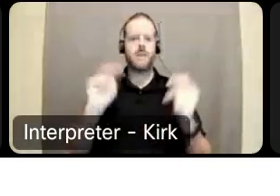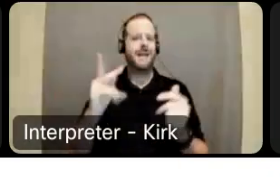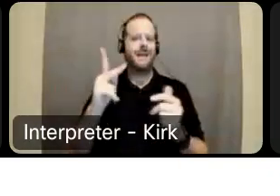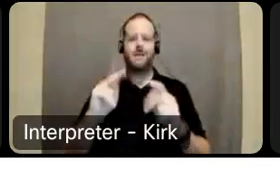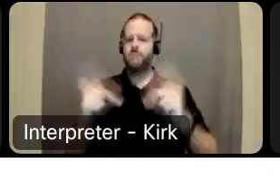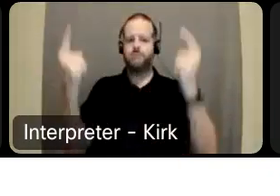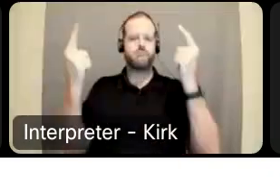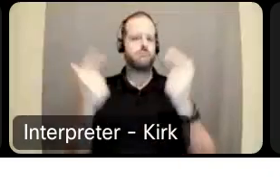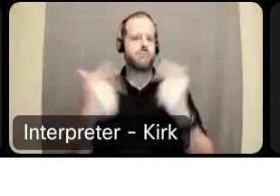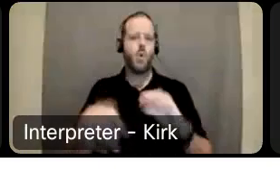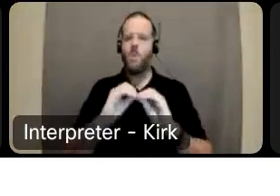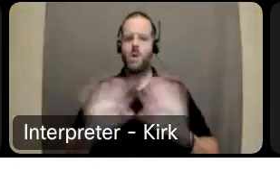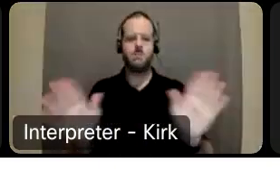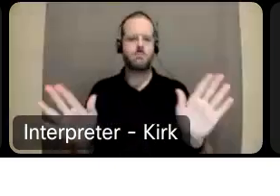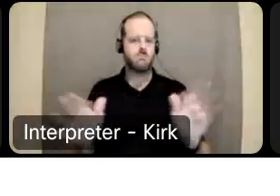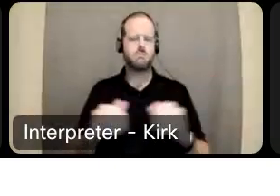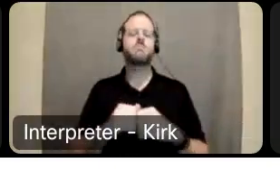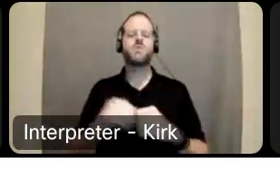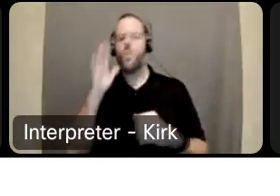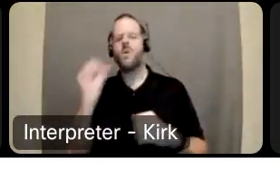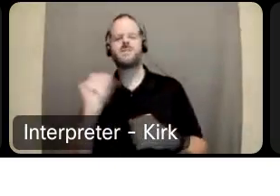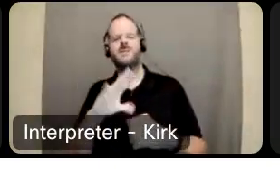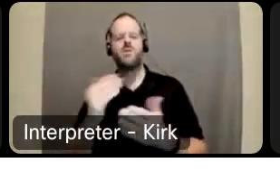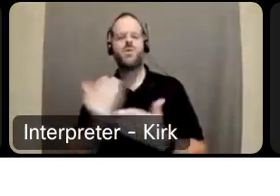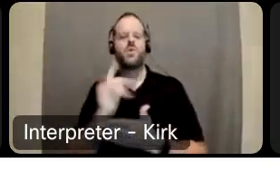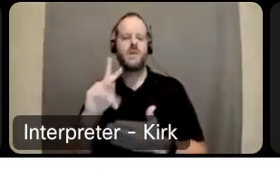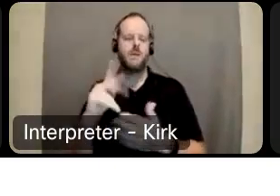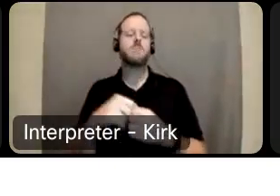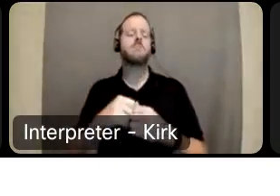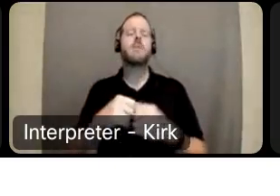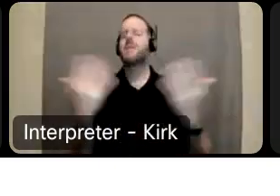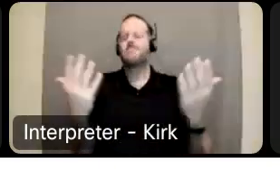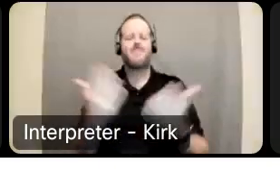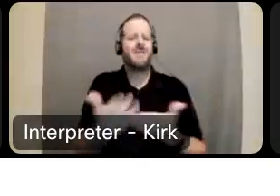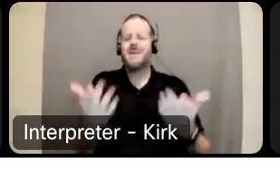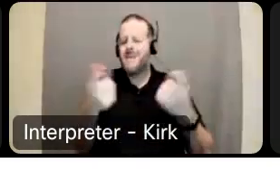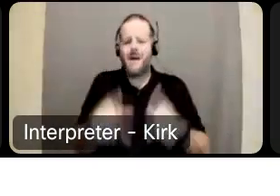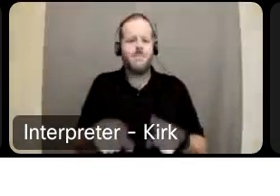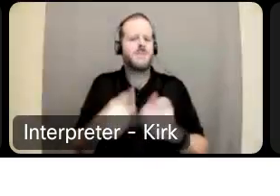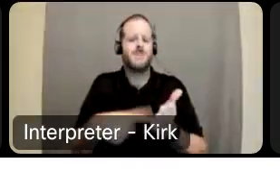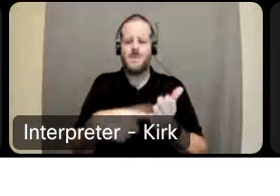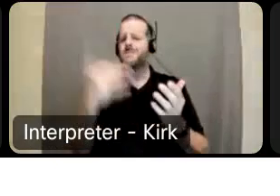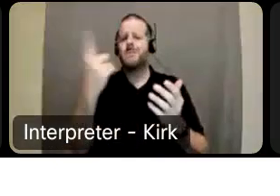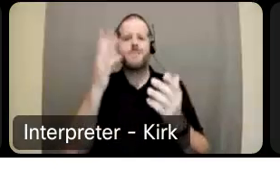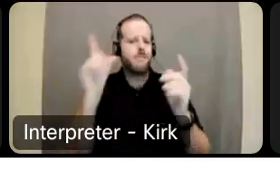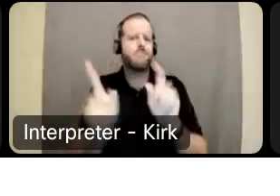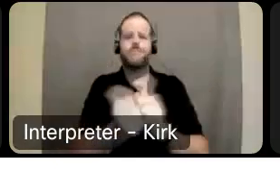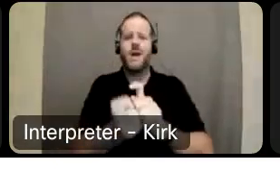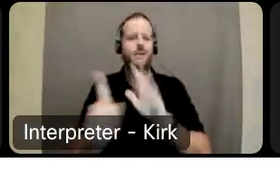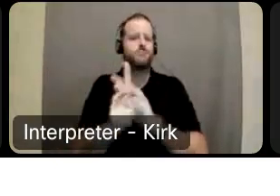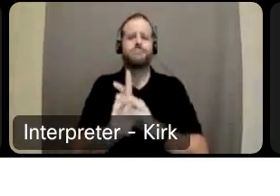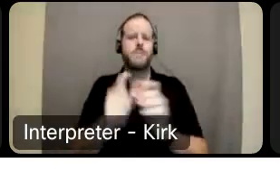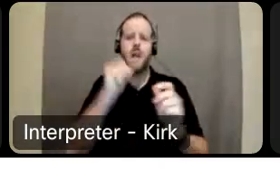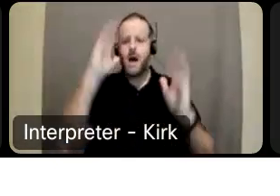that you've completed. So, things do change. Things accidentally get closed. Do not worry about it. But it'll just save you some time and be